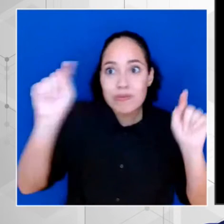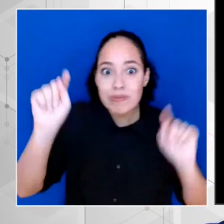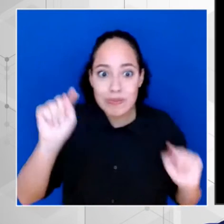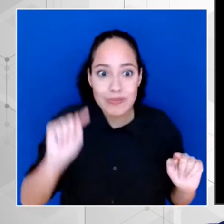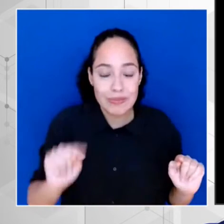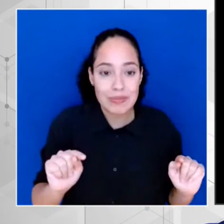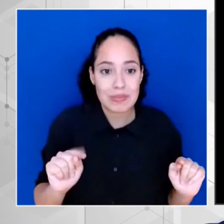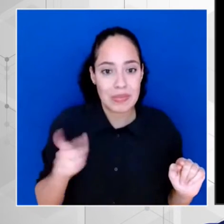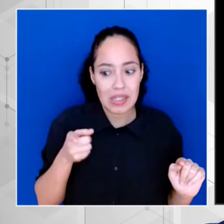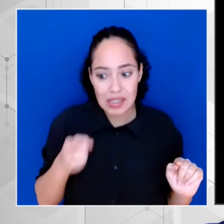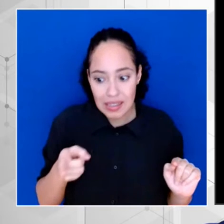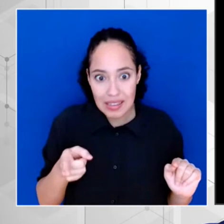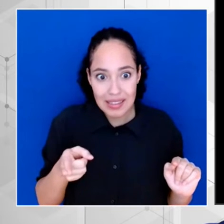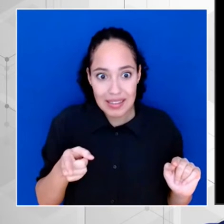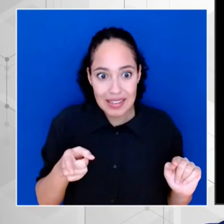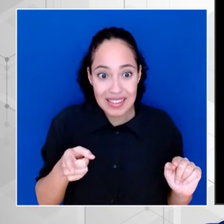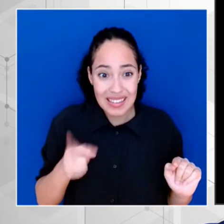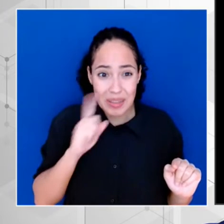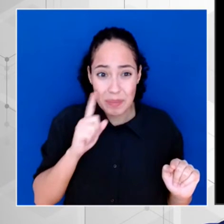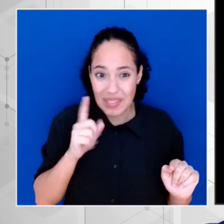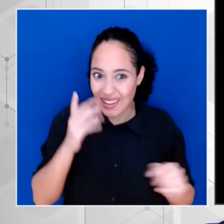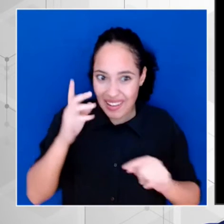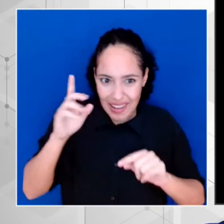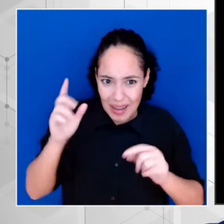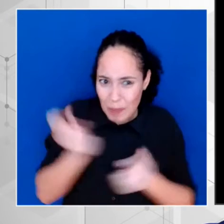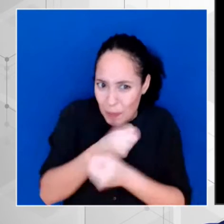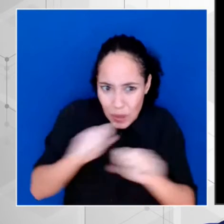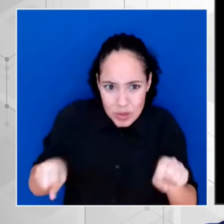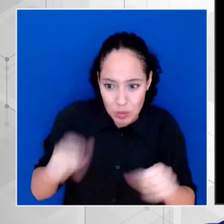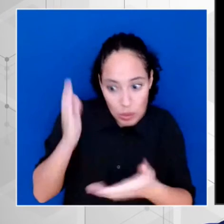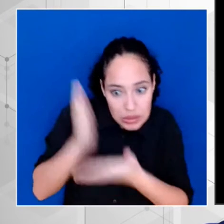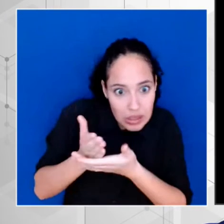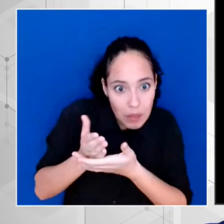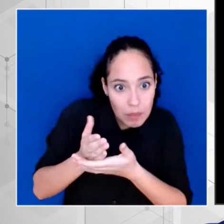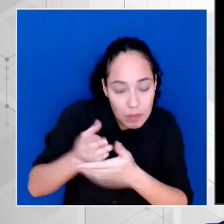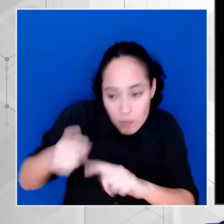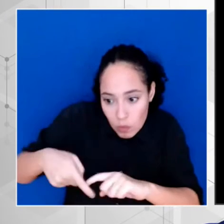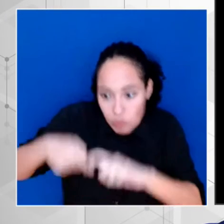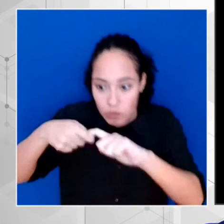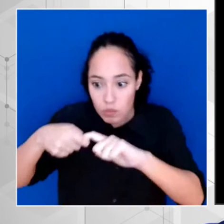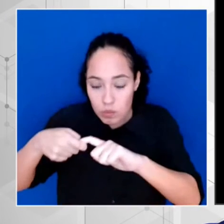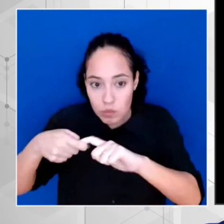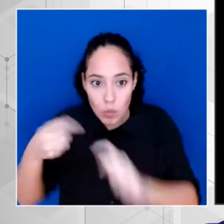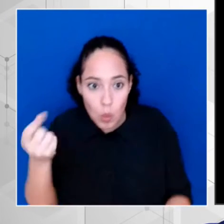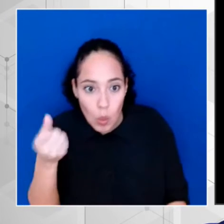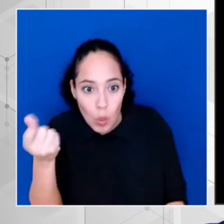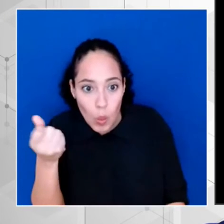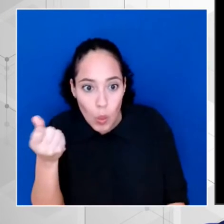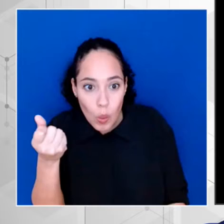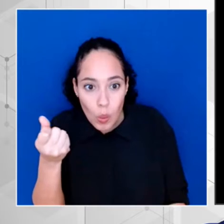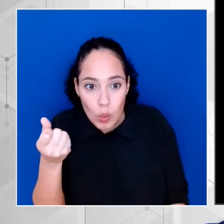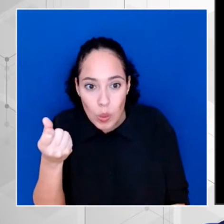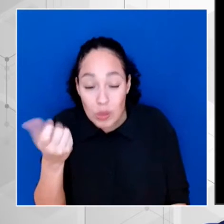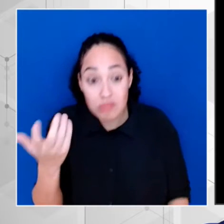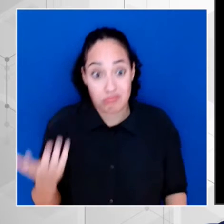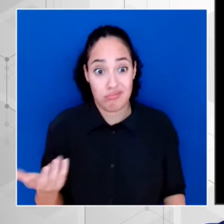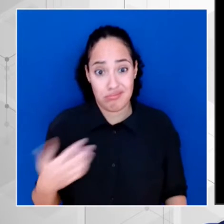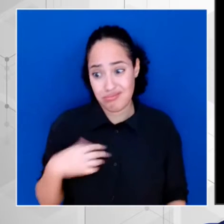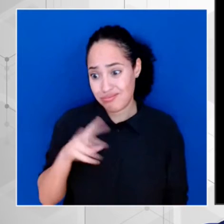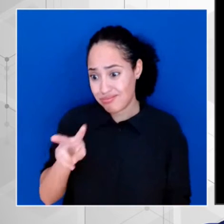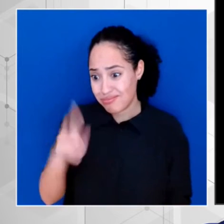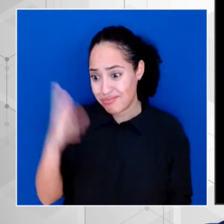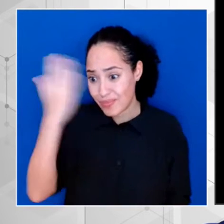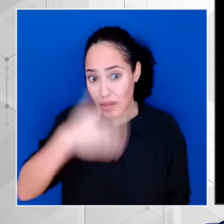miss something important. So make this customizable and at least give fair warning before something drastic